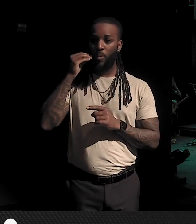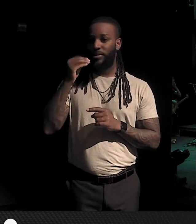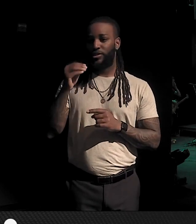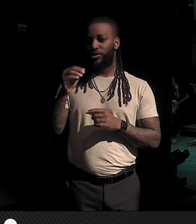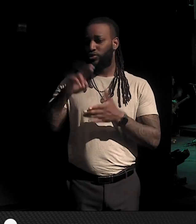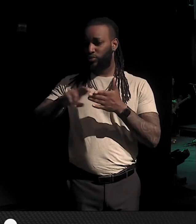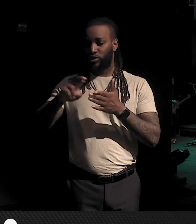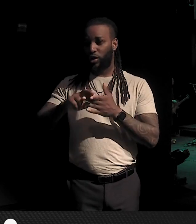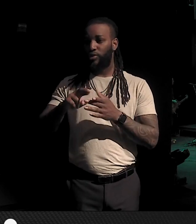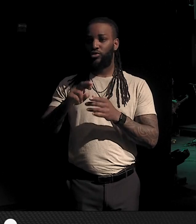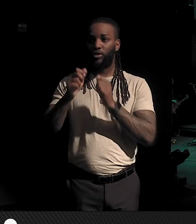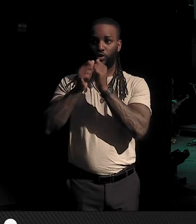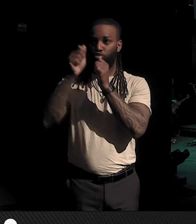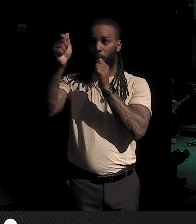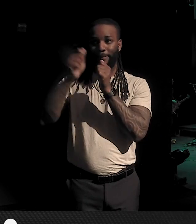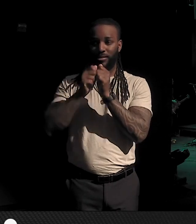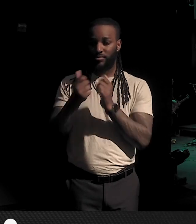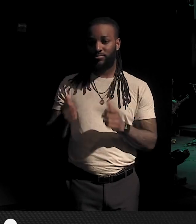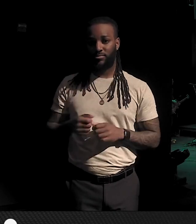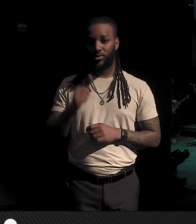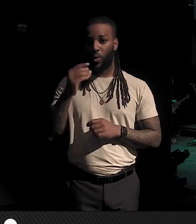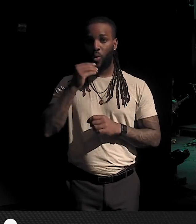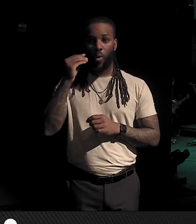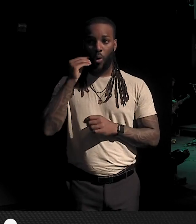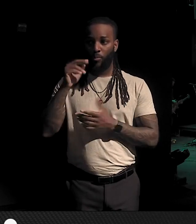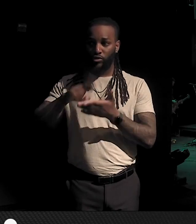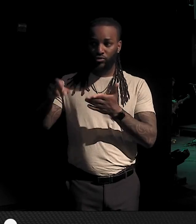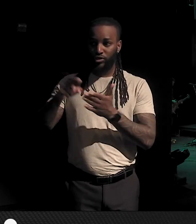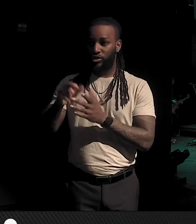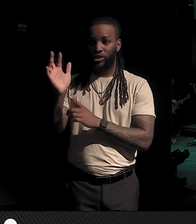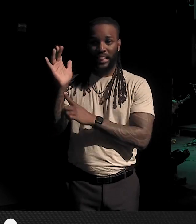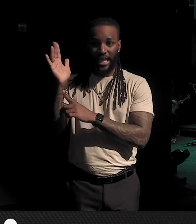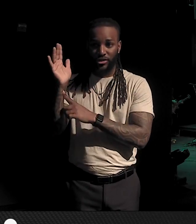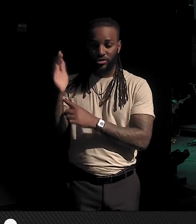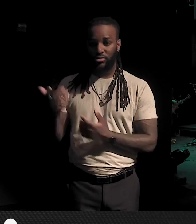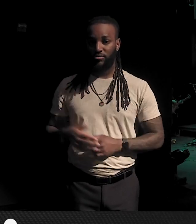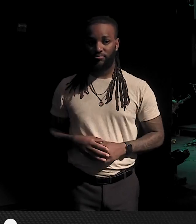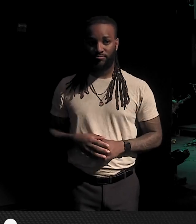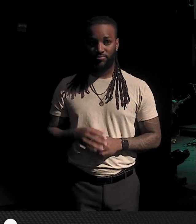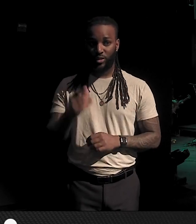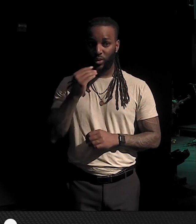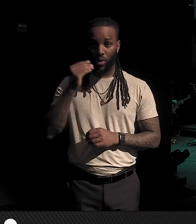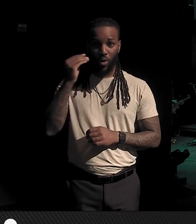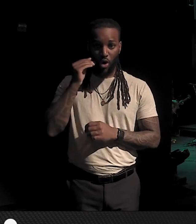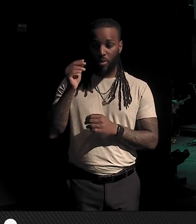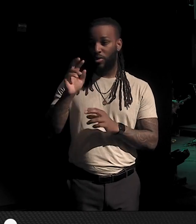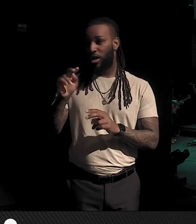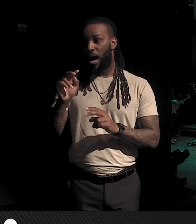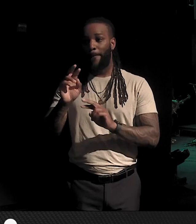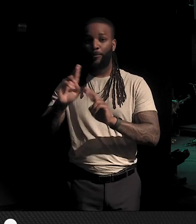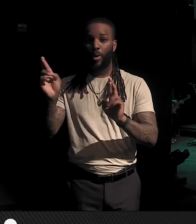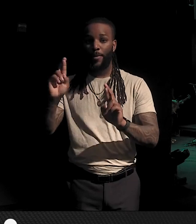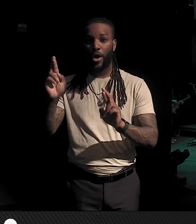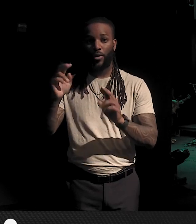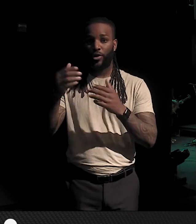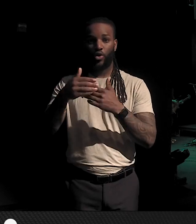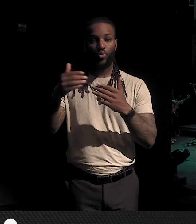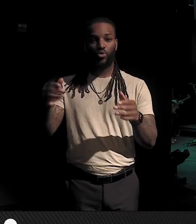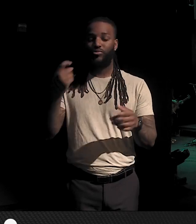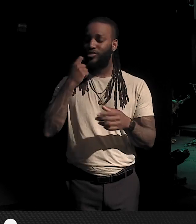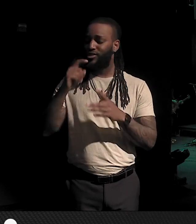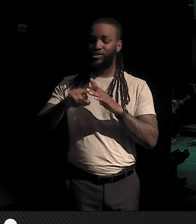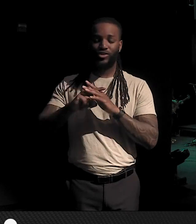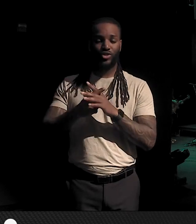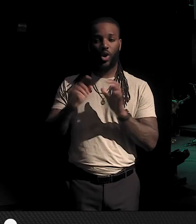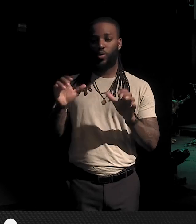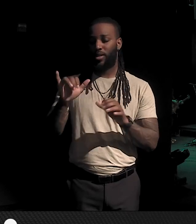trumpets. Go home and just look up lanterns. Go home and just look up preparing a room. Just start doing